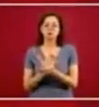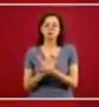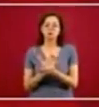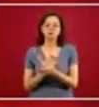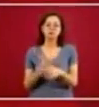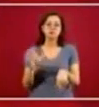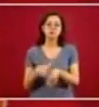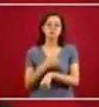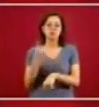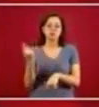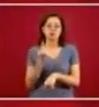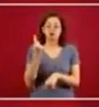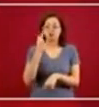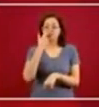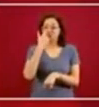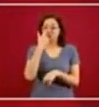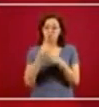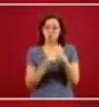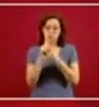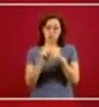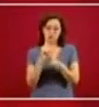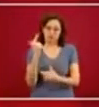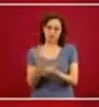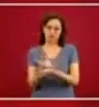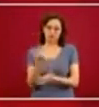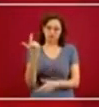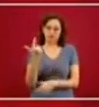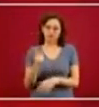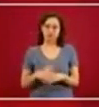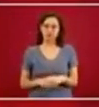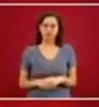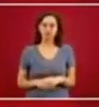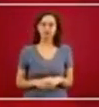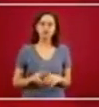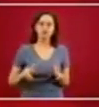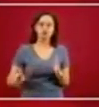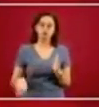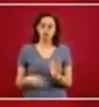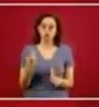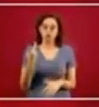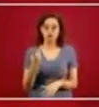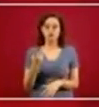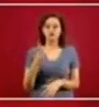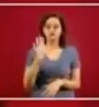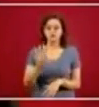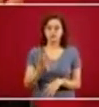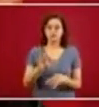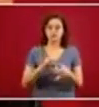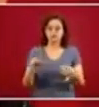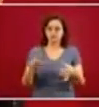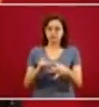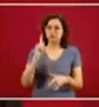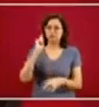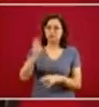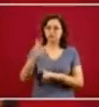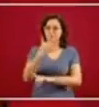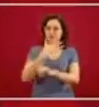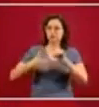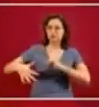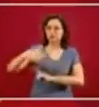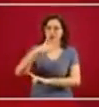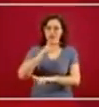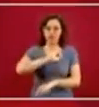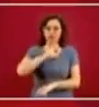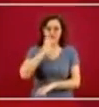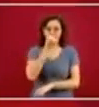decrease the flow of public transportation because this would create unwanted